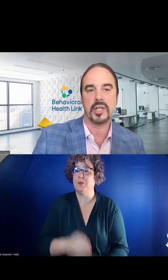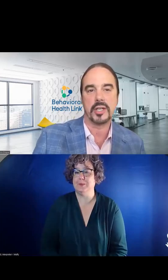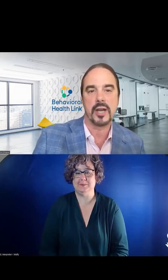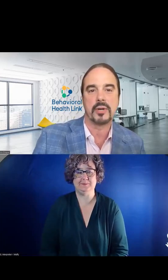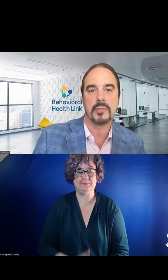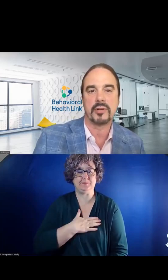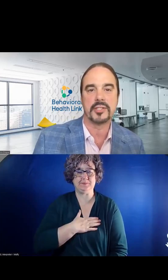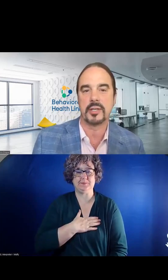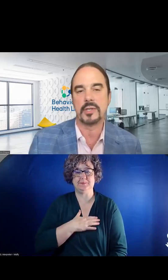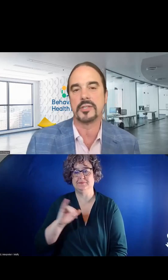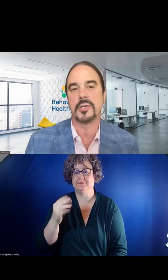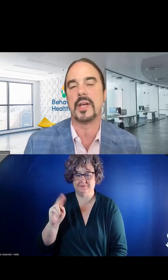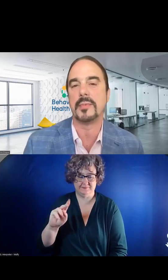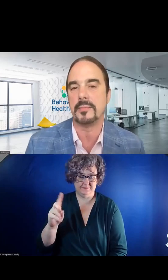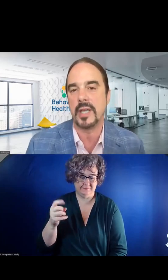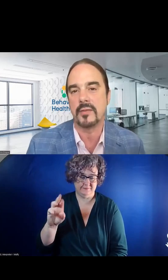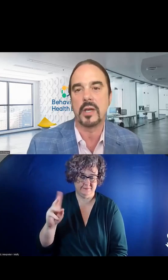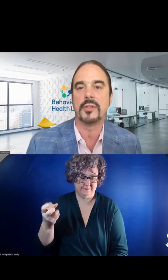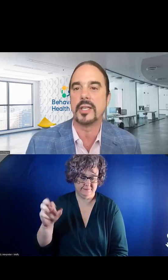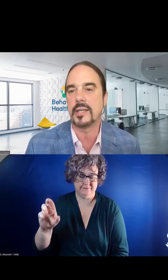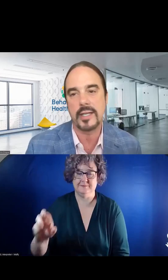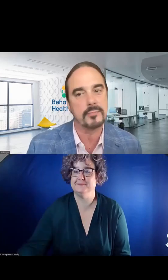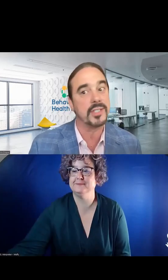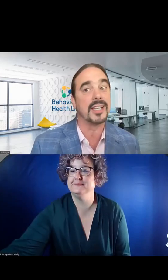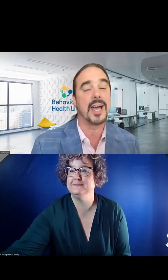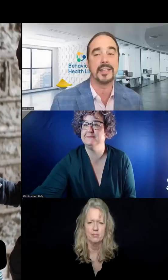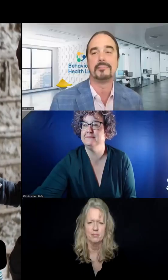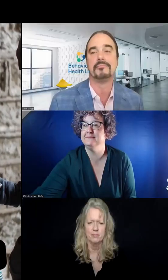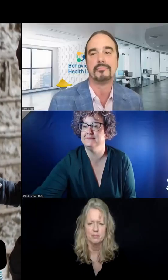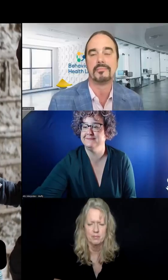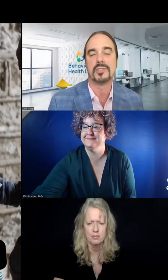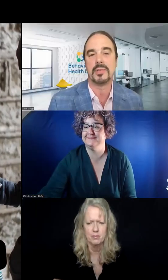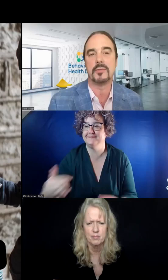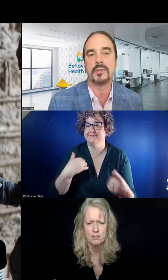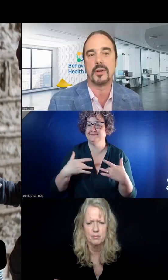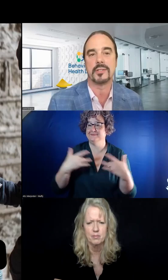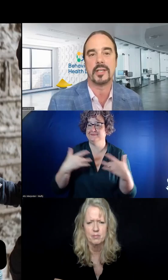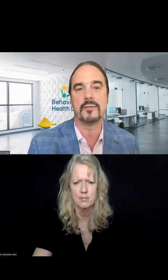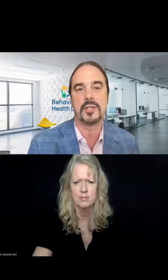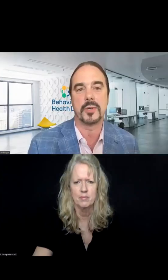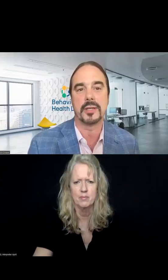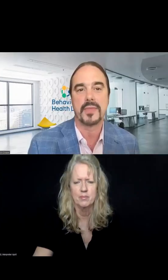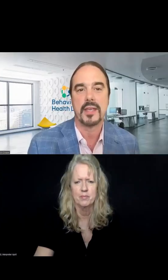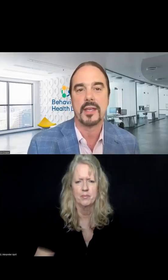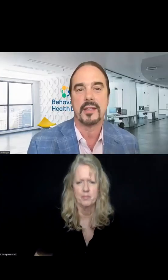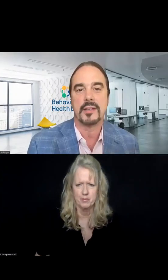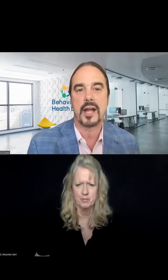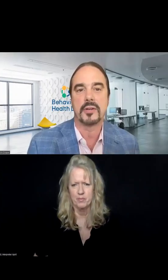My name is John Draper. I'm the president of research and development at Behavioral Health Link, and I am delighted to be with you all today